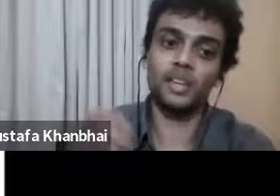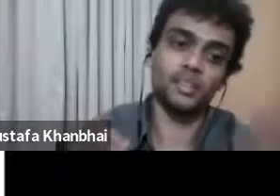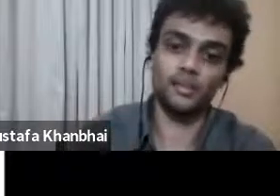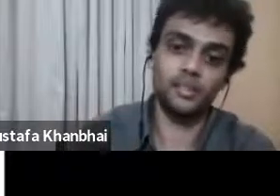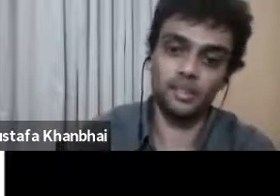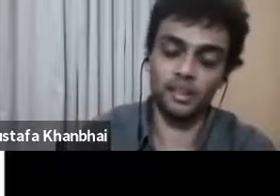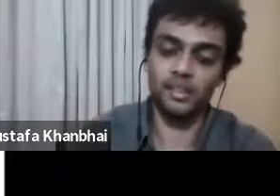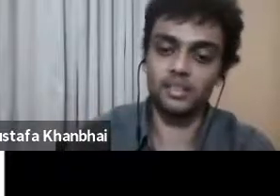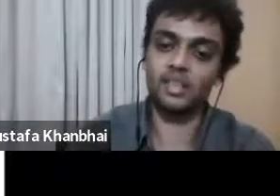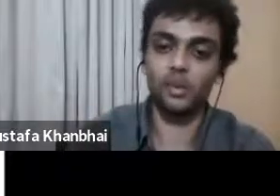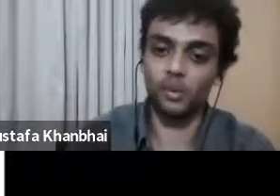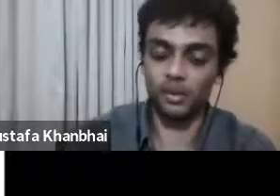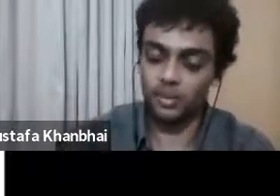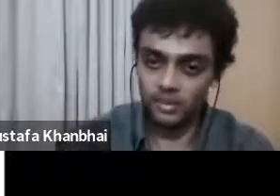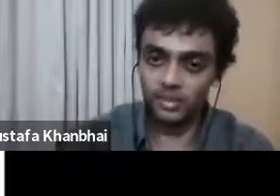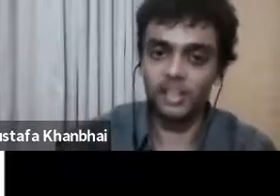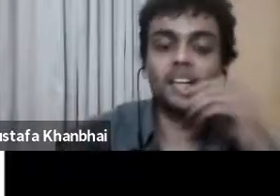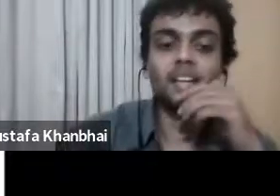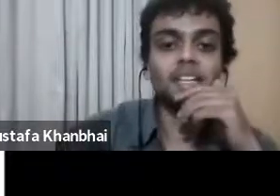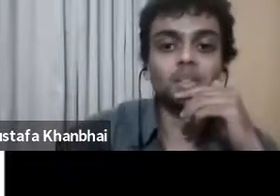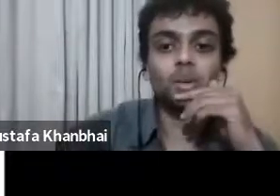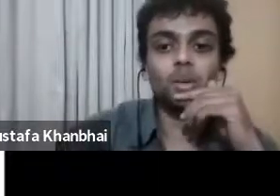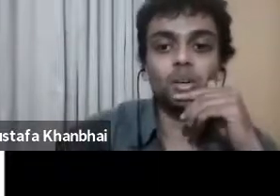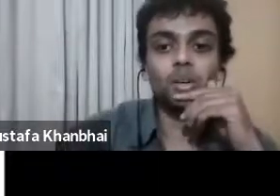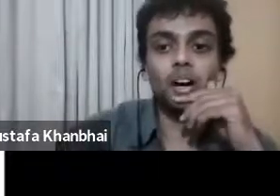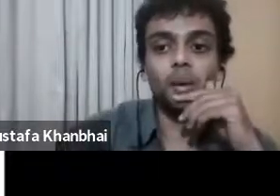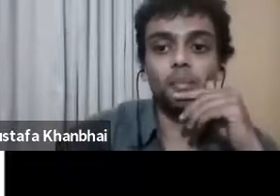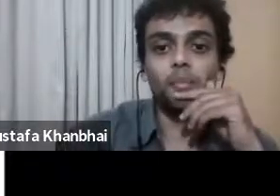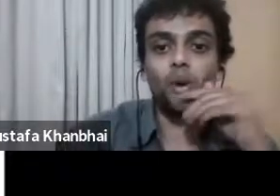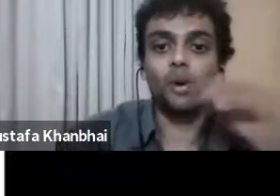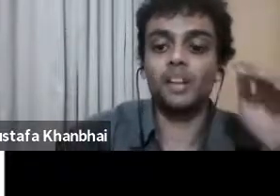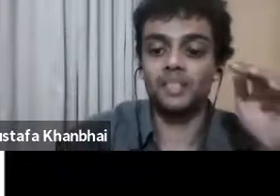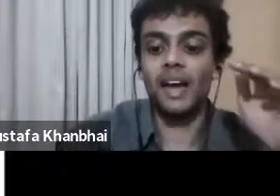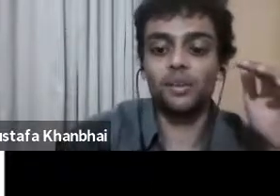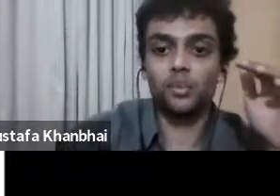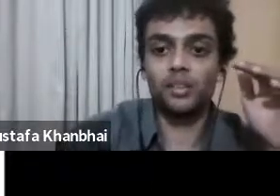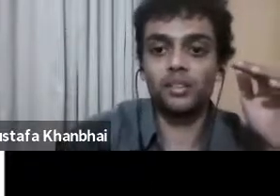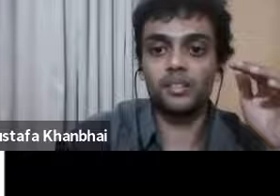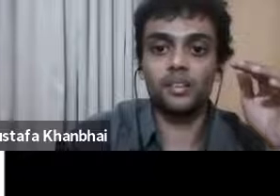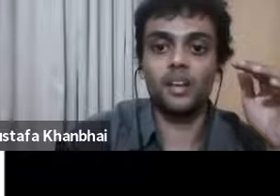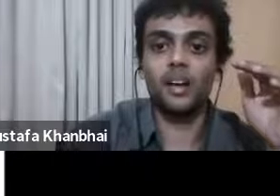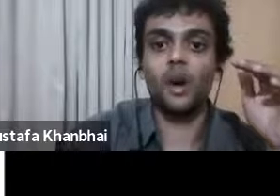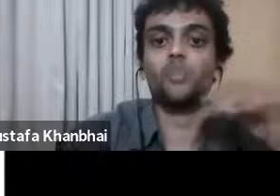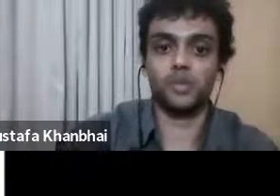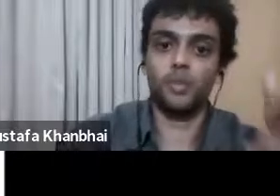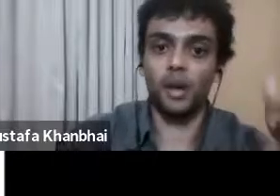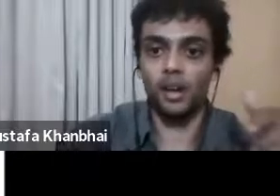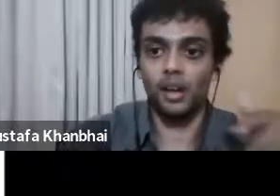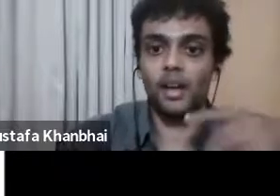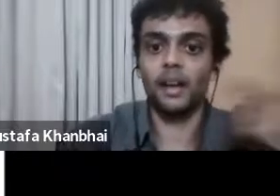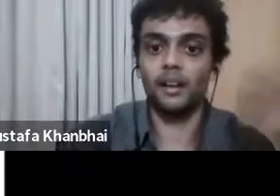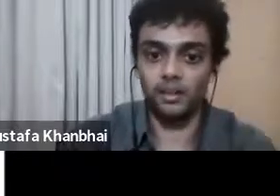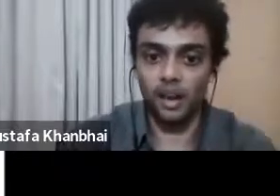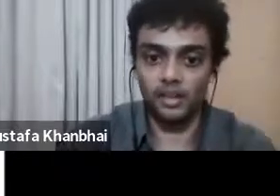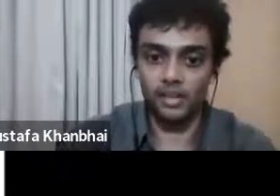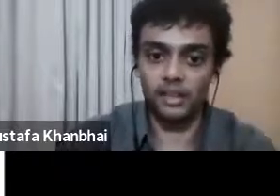was like, oh, he has referenced this thing, okay, whatever. So contrast that with how